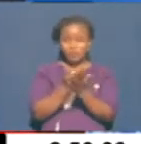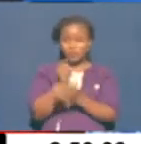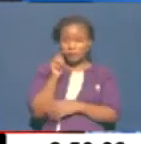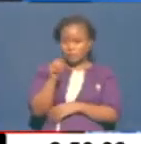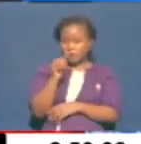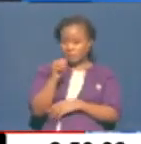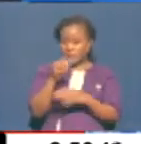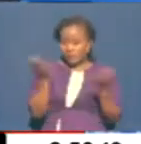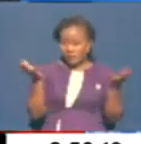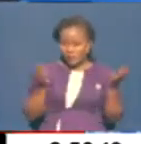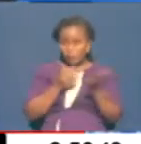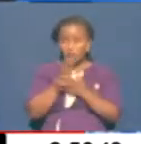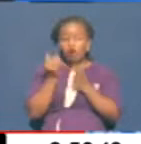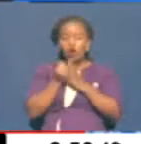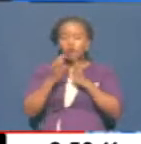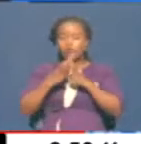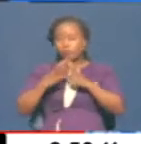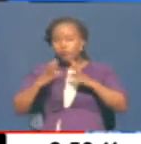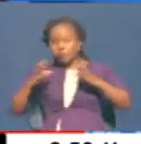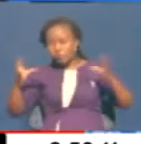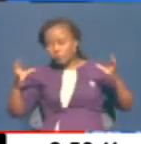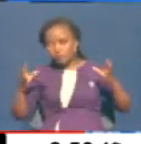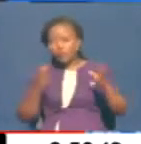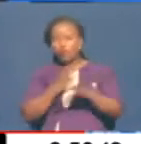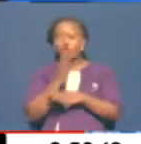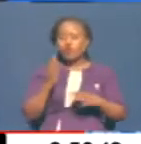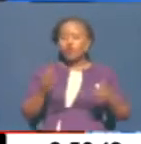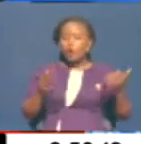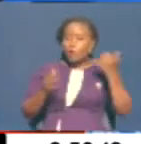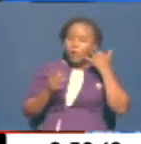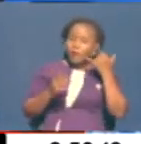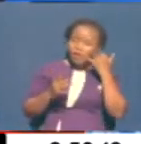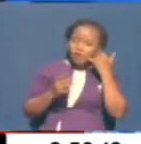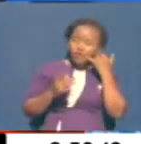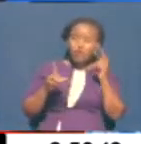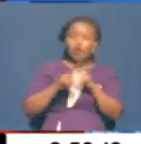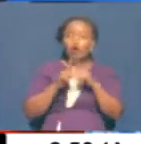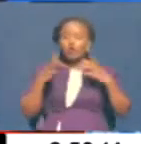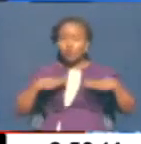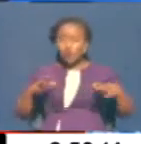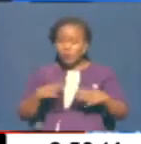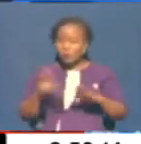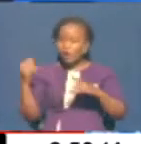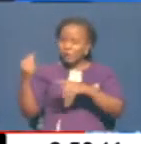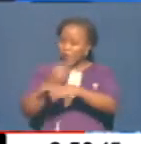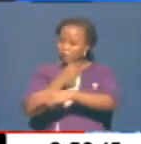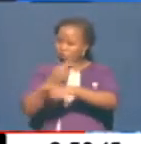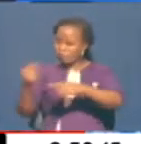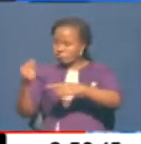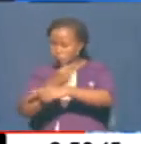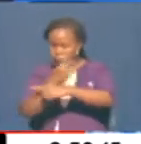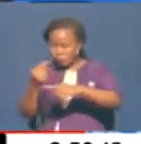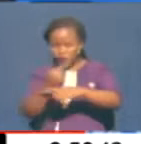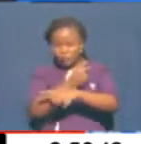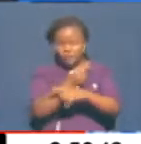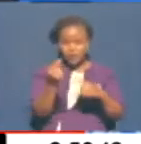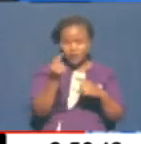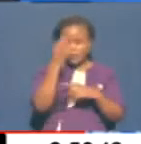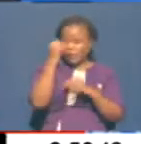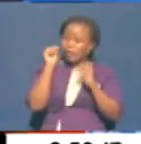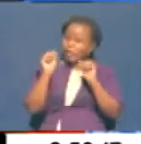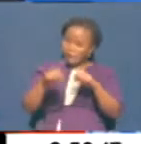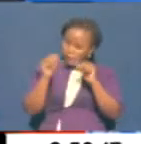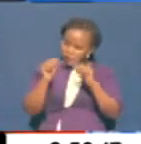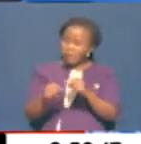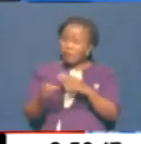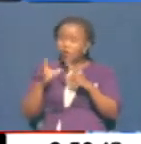is uploaded into a mobile phone, and people are being now trained so that they can be able to communicate whenever